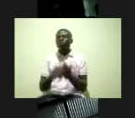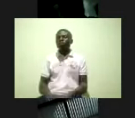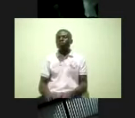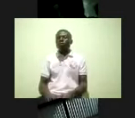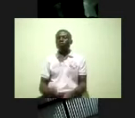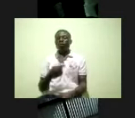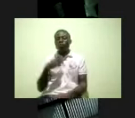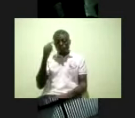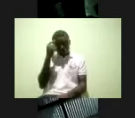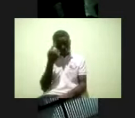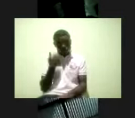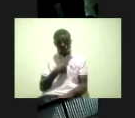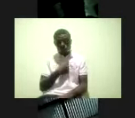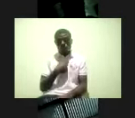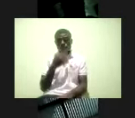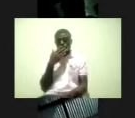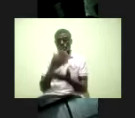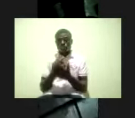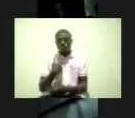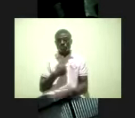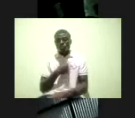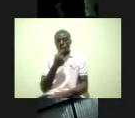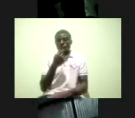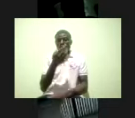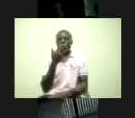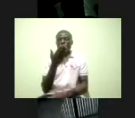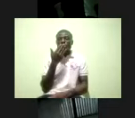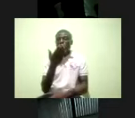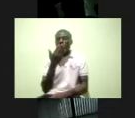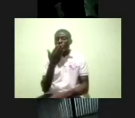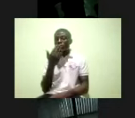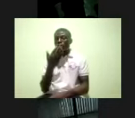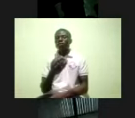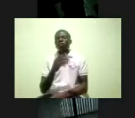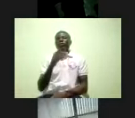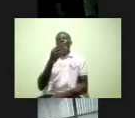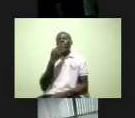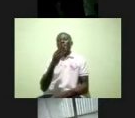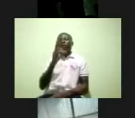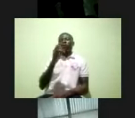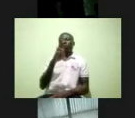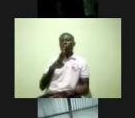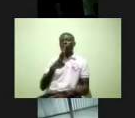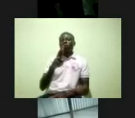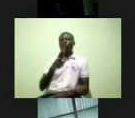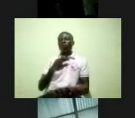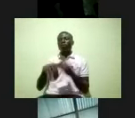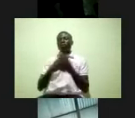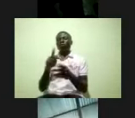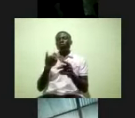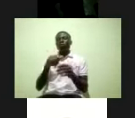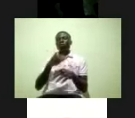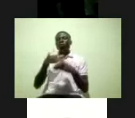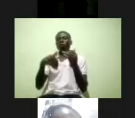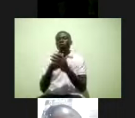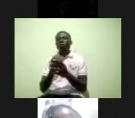we are so good, and I will say thank you again to Dr. Sethi, and thank you to NACOP, thank you to all our